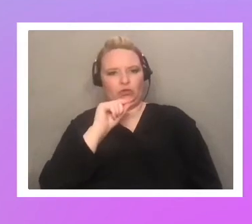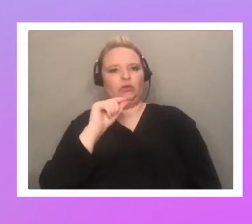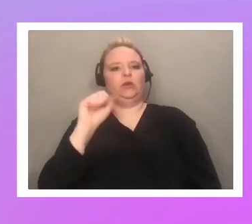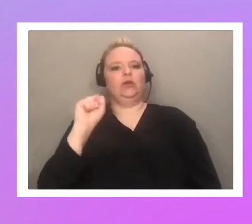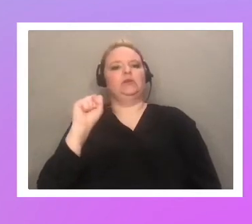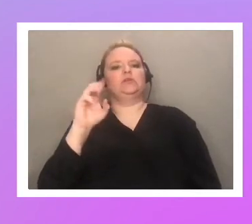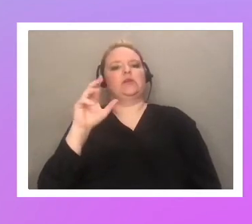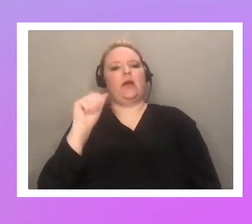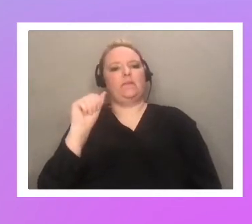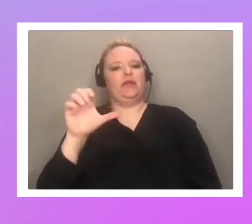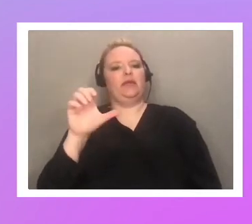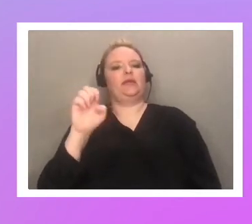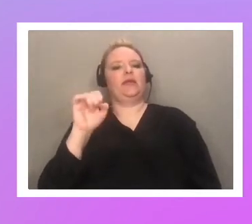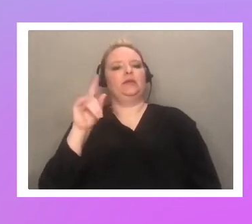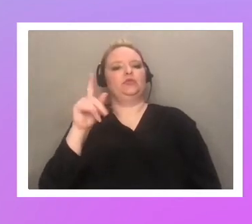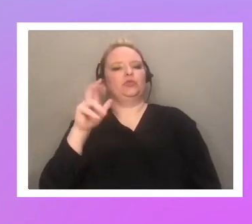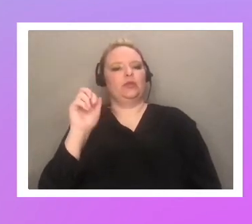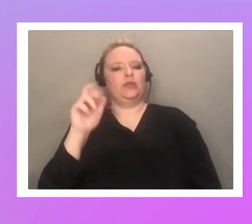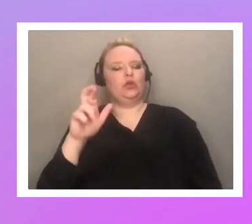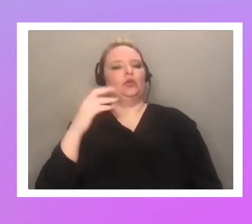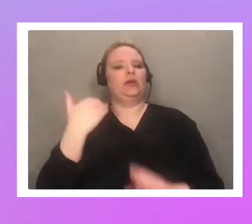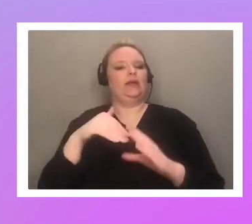Scopic Engineer, email at